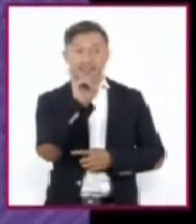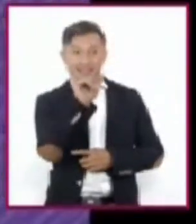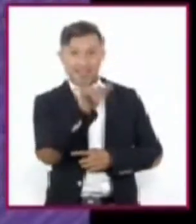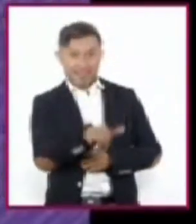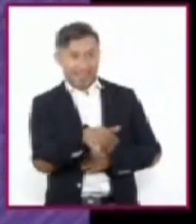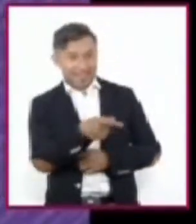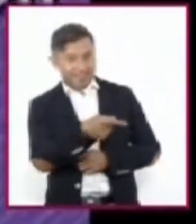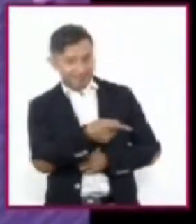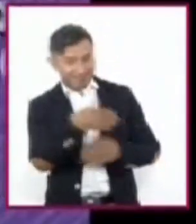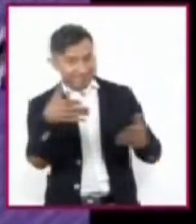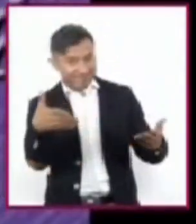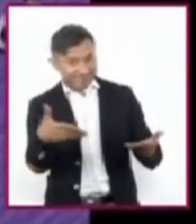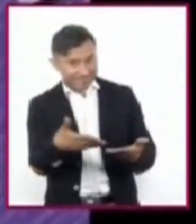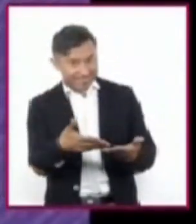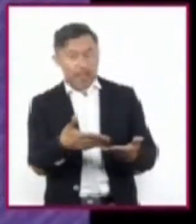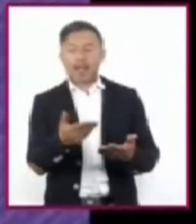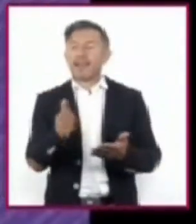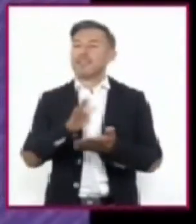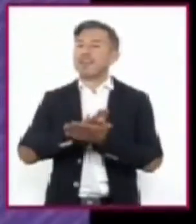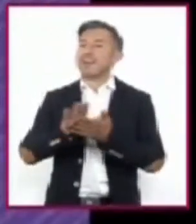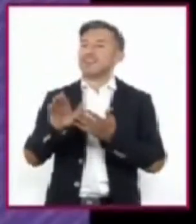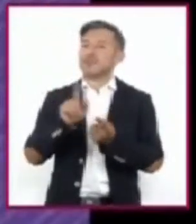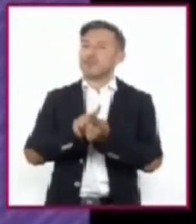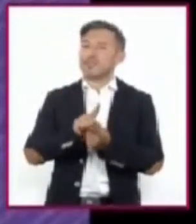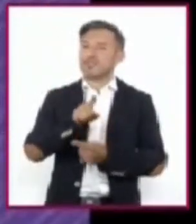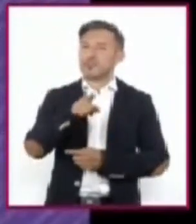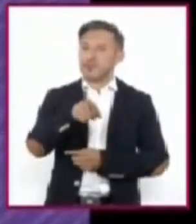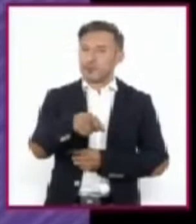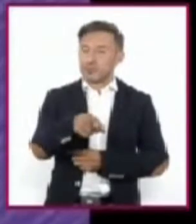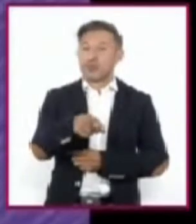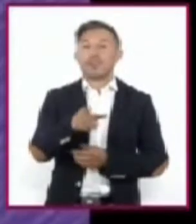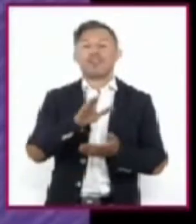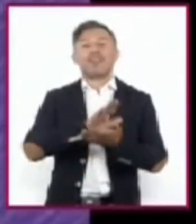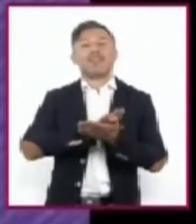to meet you. Nice to meet you.